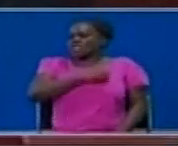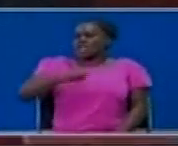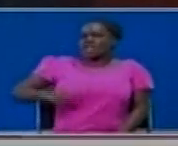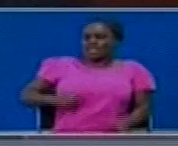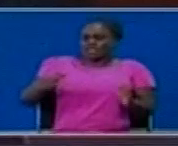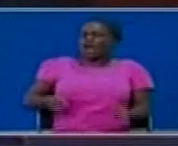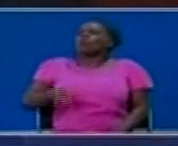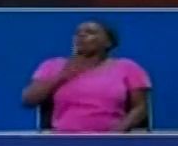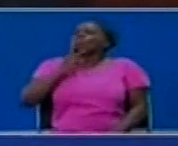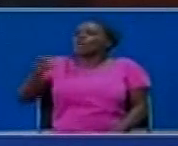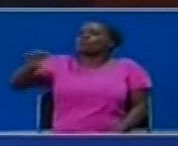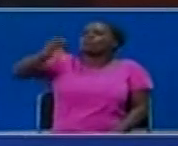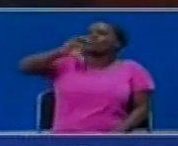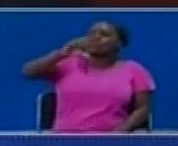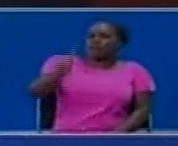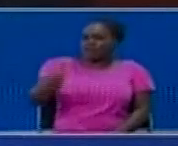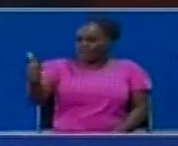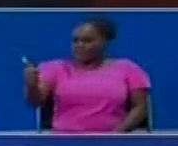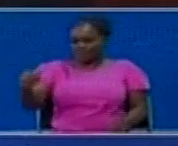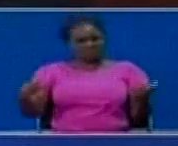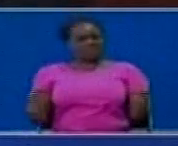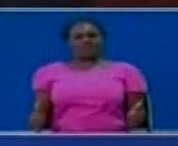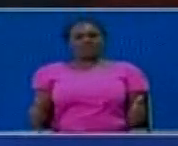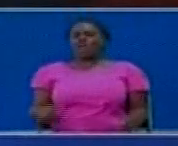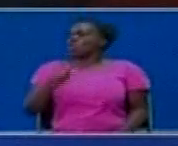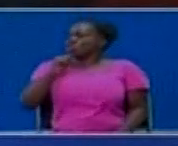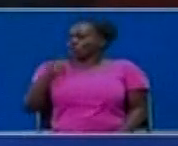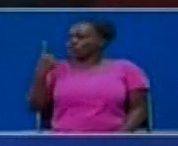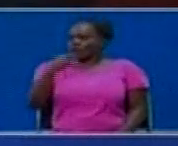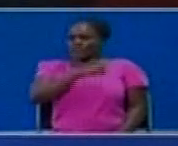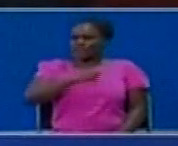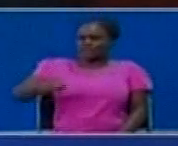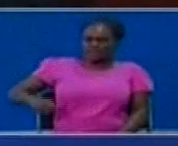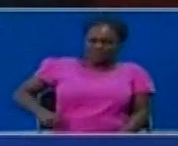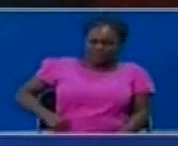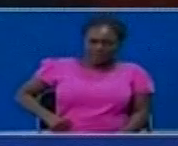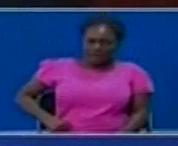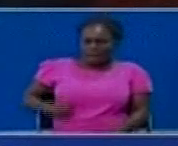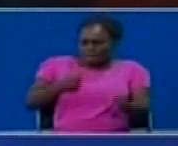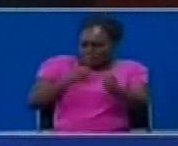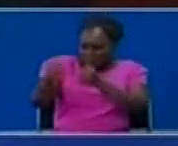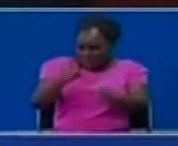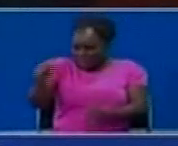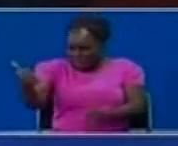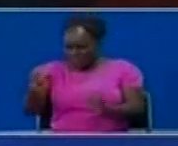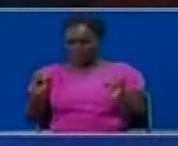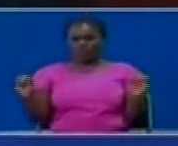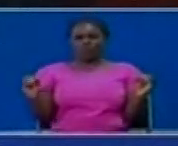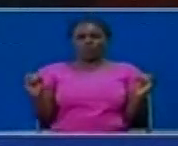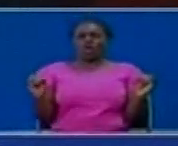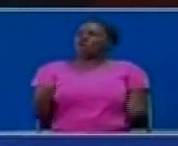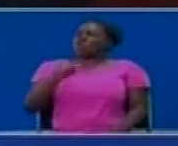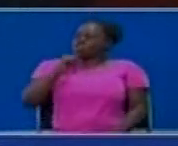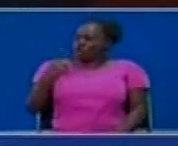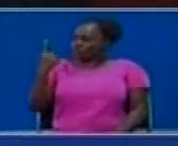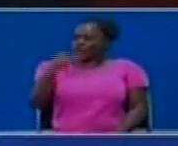has ever poured water on each other. There's not a single senator who has folded his fist on another. There's not a